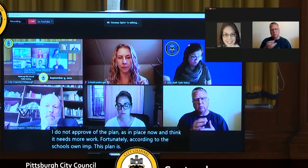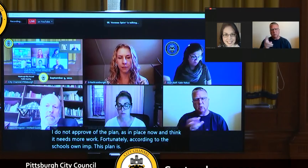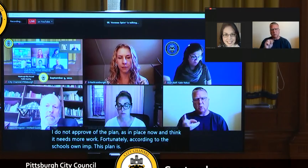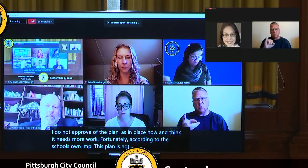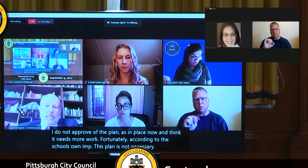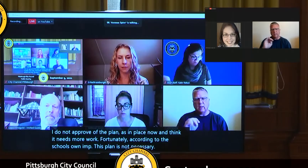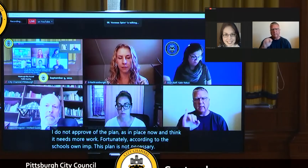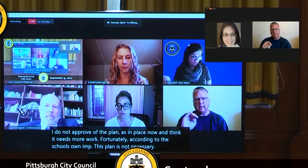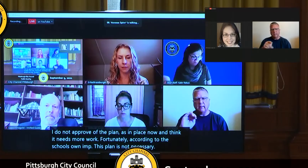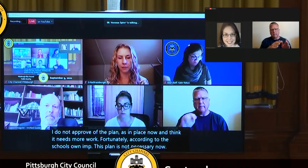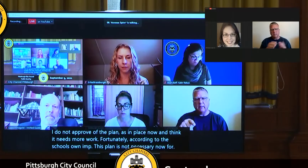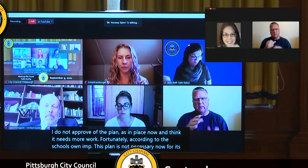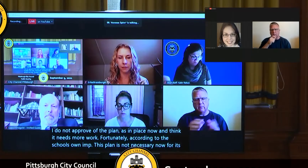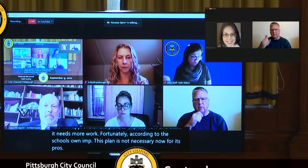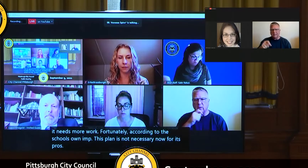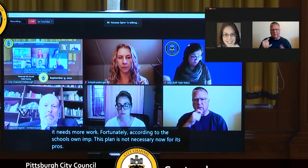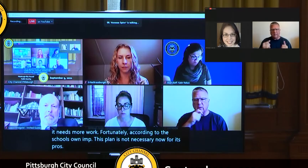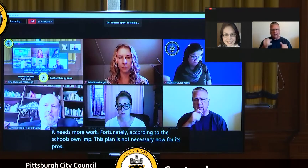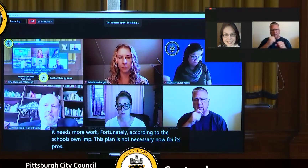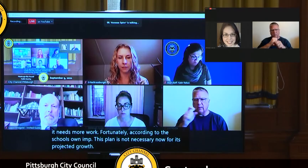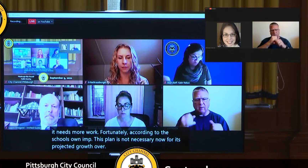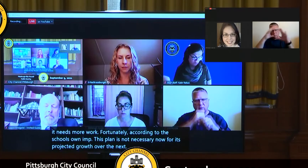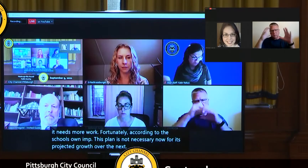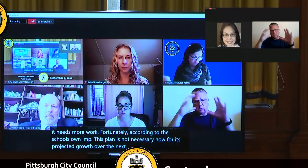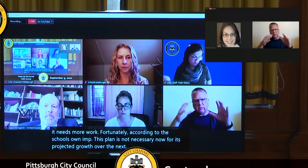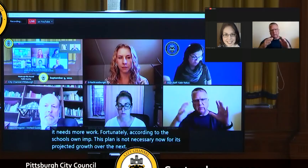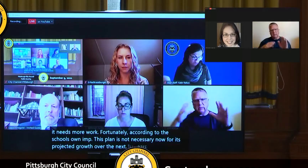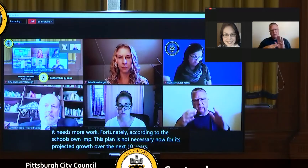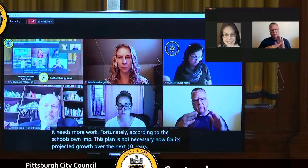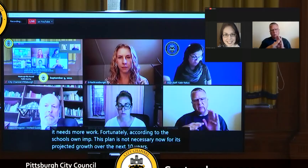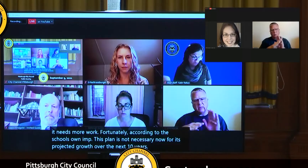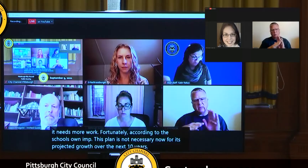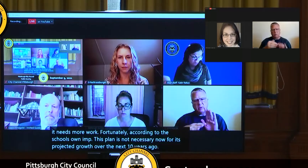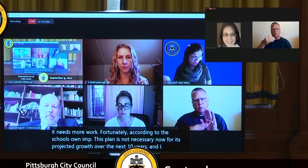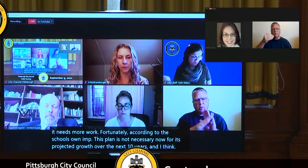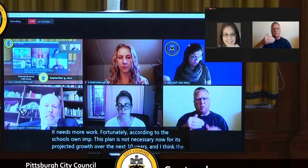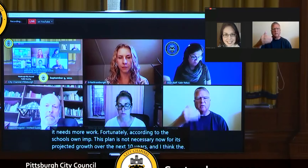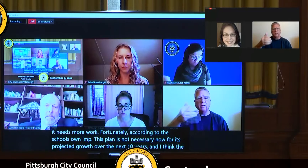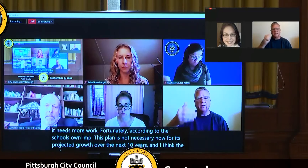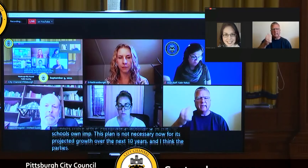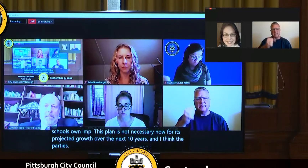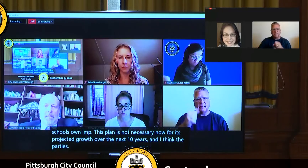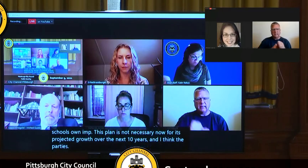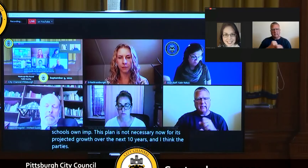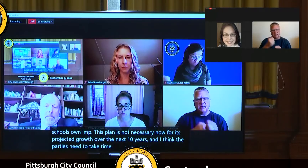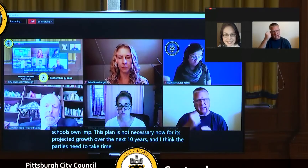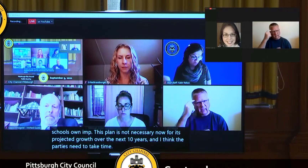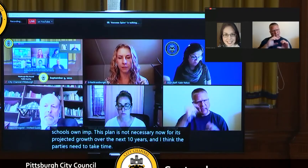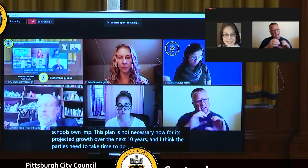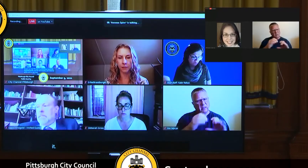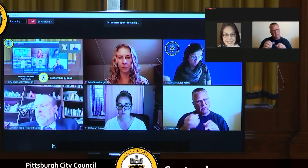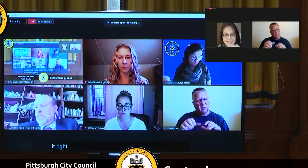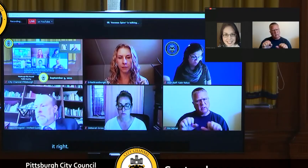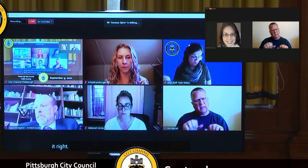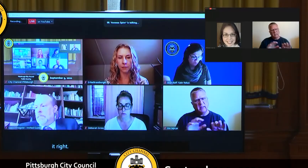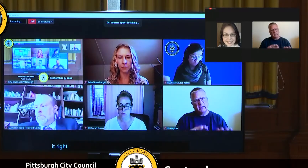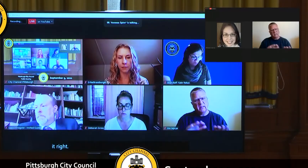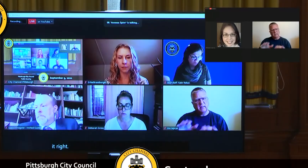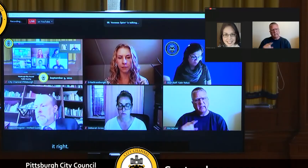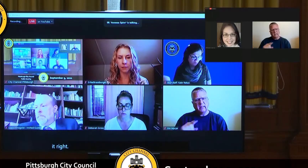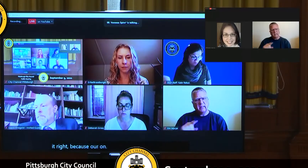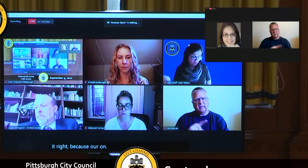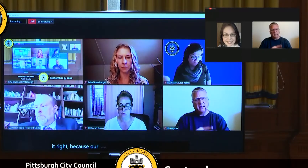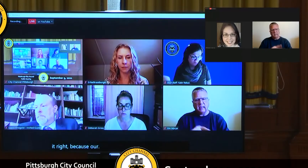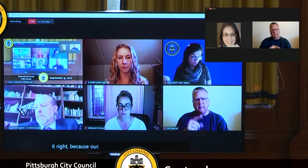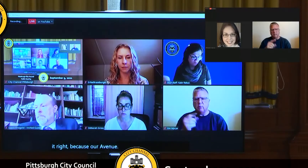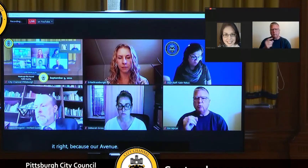necessary now for its projected growth over the next 10 years. And I think the parties need to take time to do it right, because our